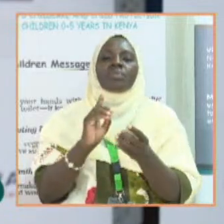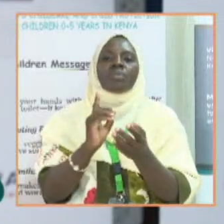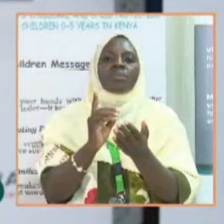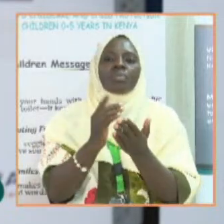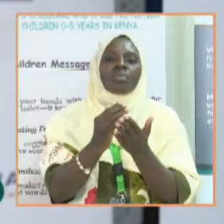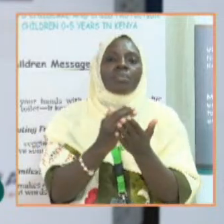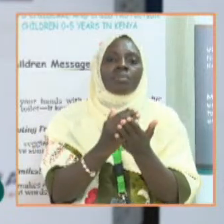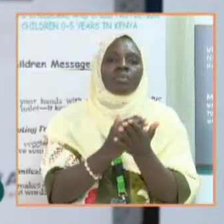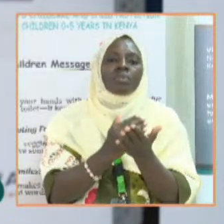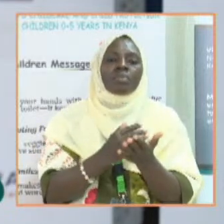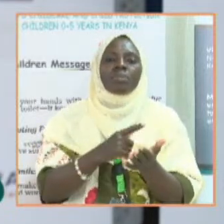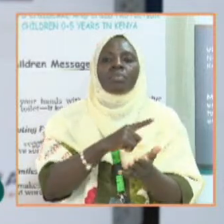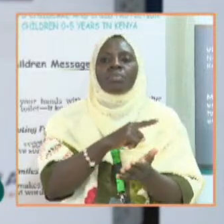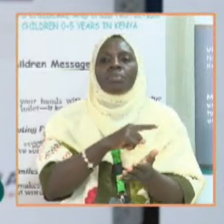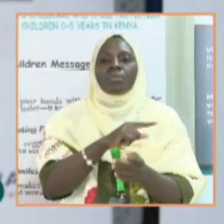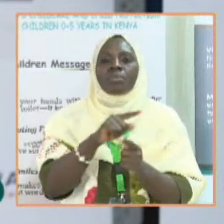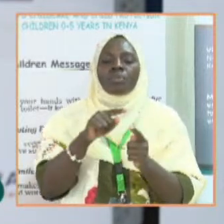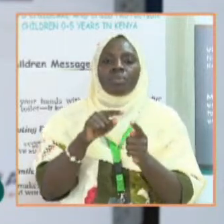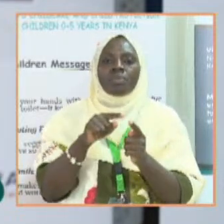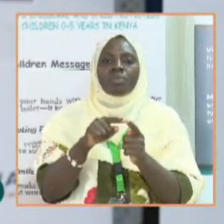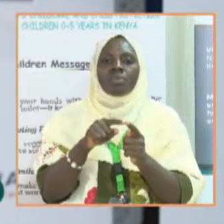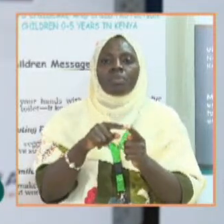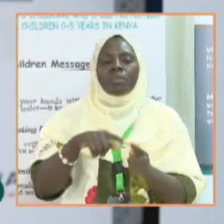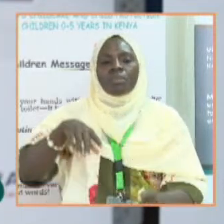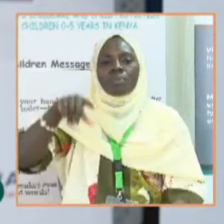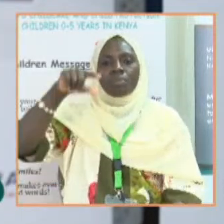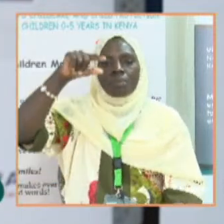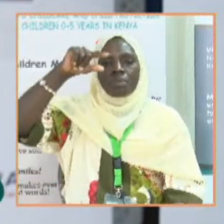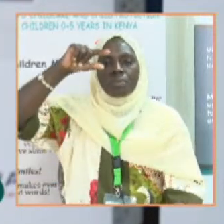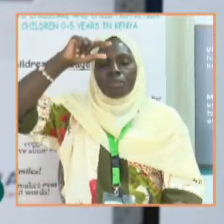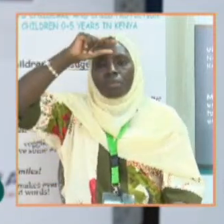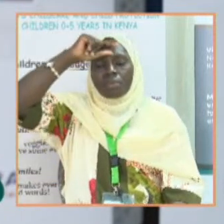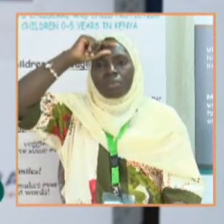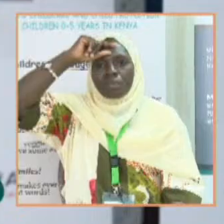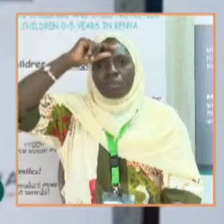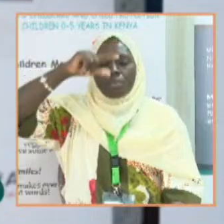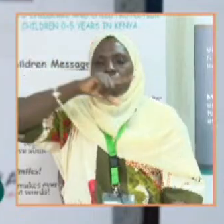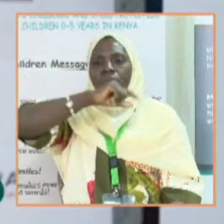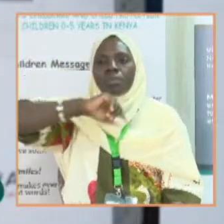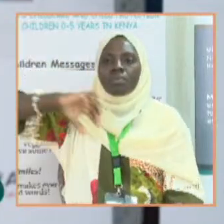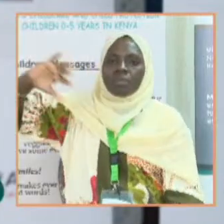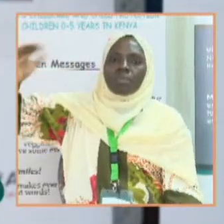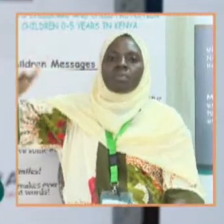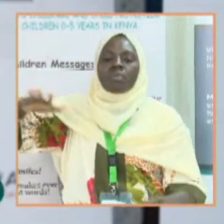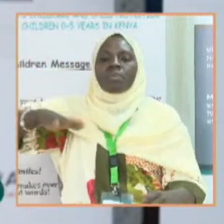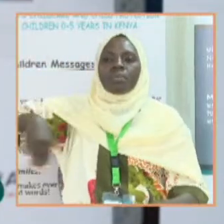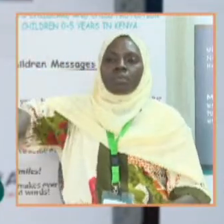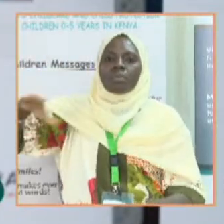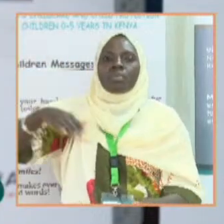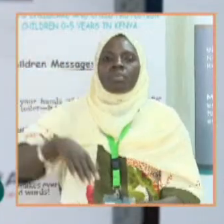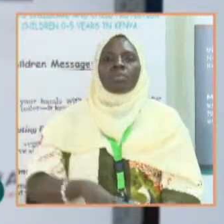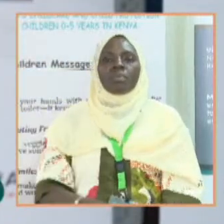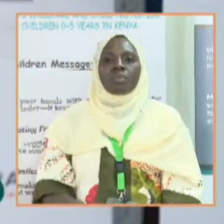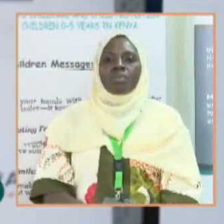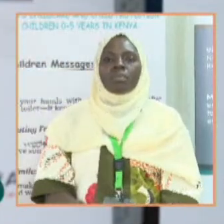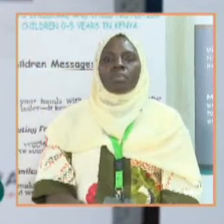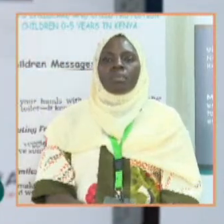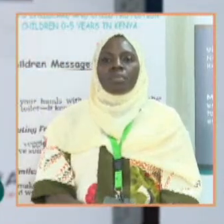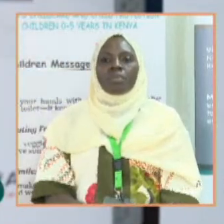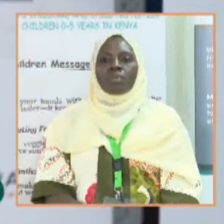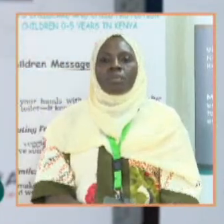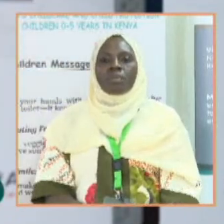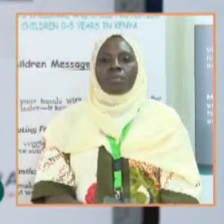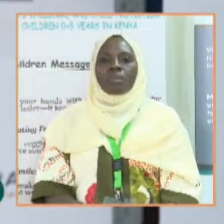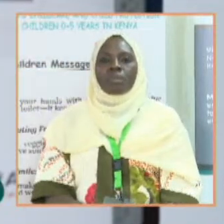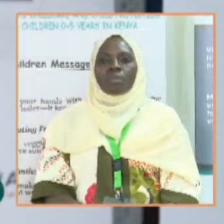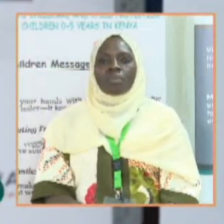at the county level and national level, into 4 stages or 4 groups. The latent, which means there's no government-led coordinating body.